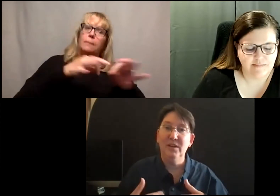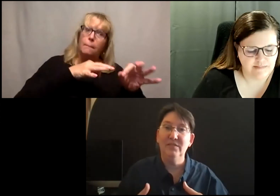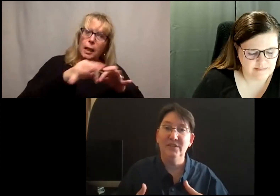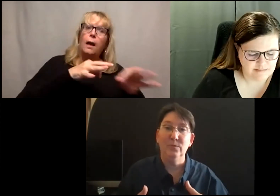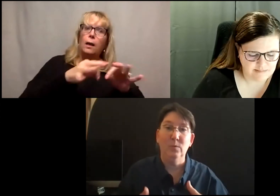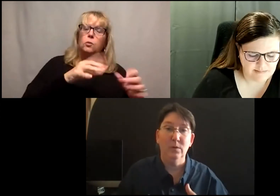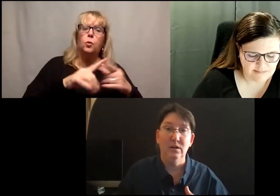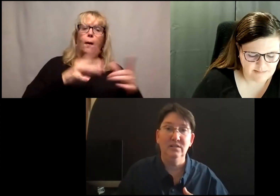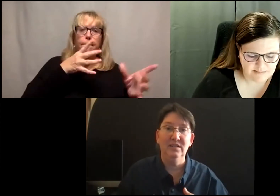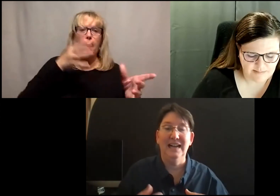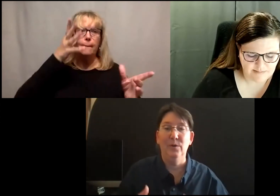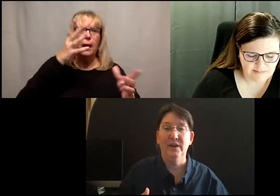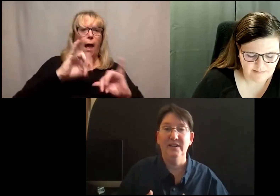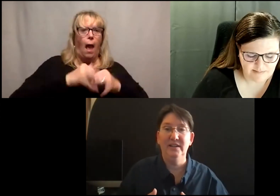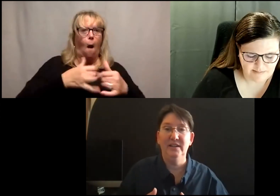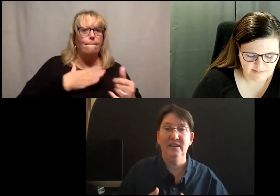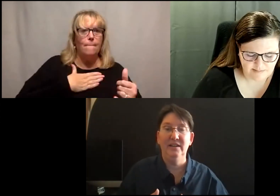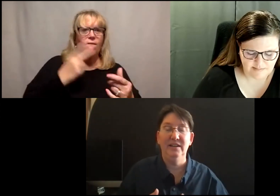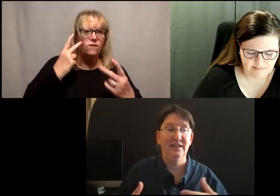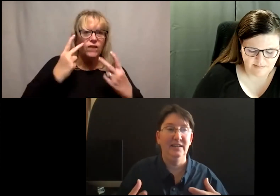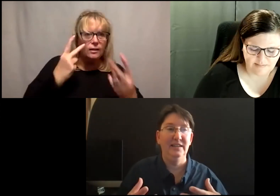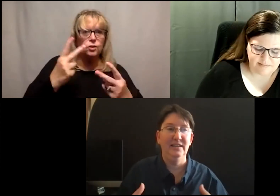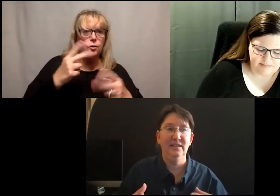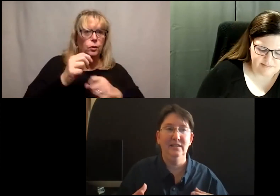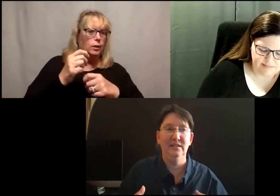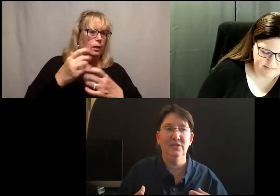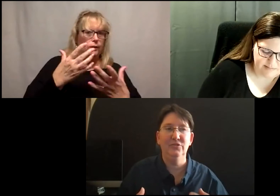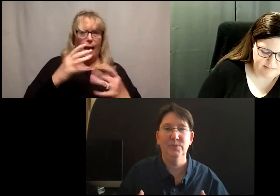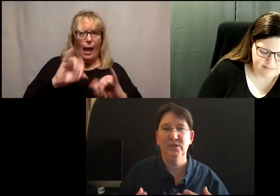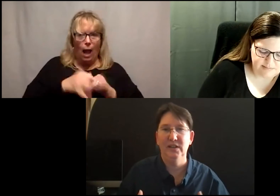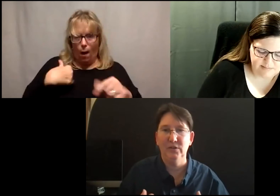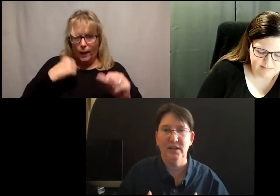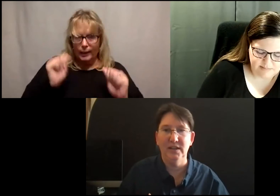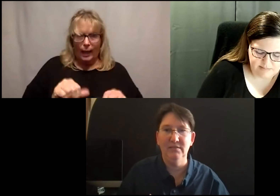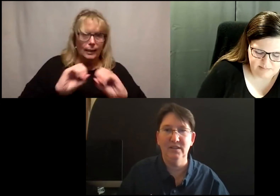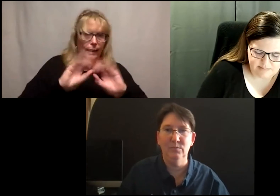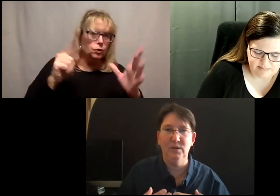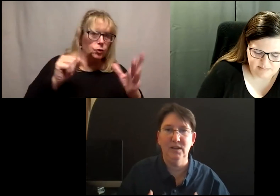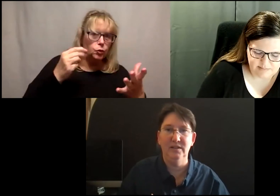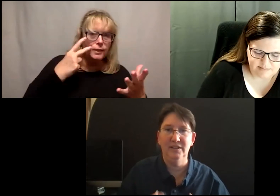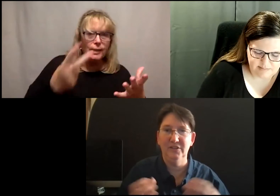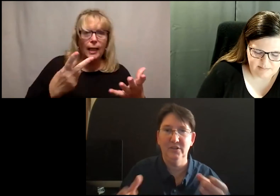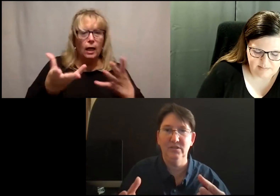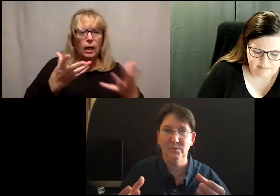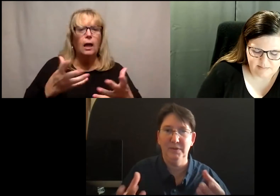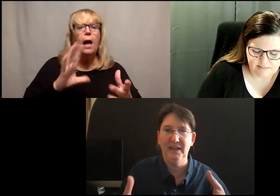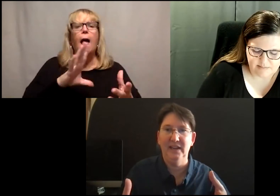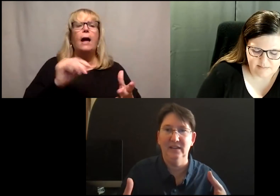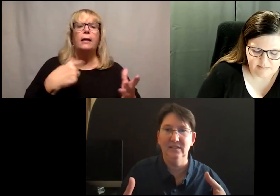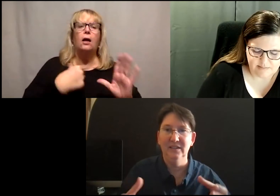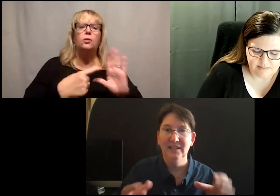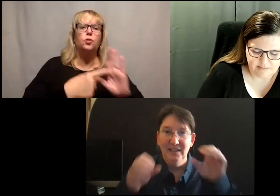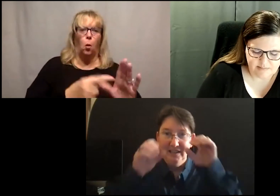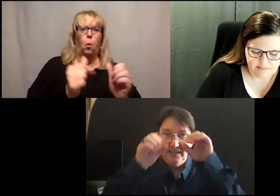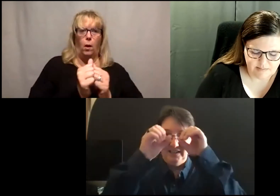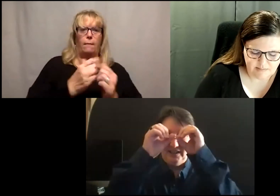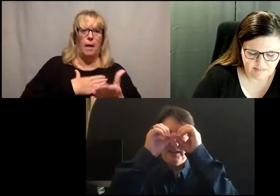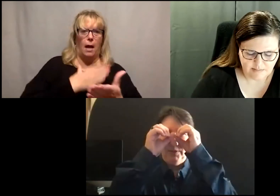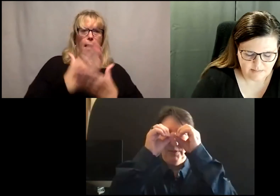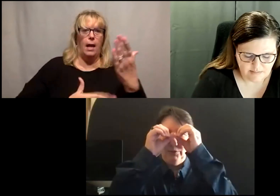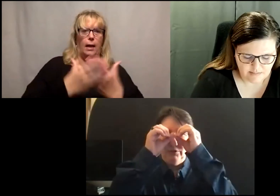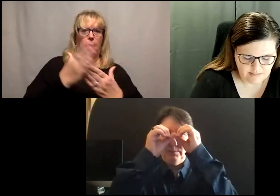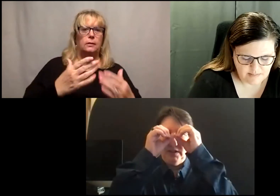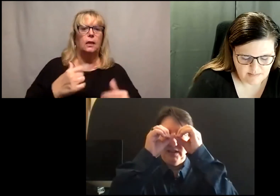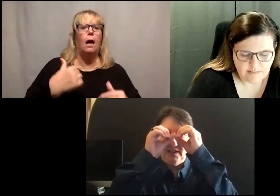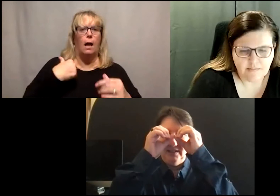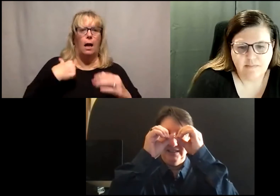how my vision works, how I see. And the easiest description I could give them was I showed them with my hands, is I cupped